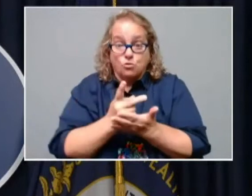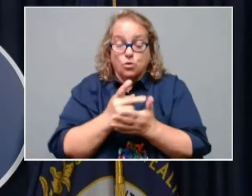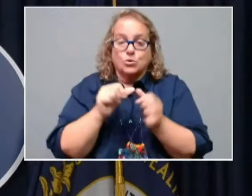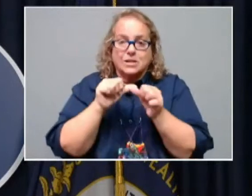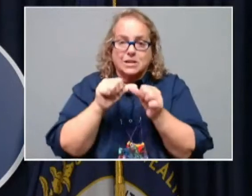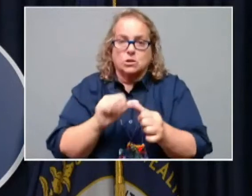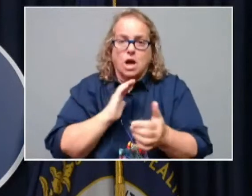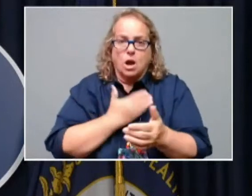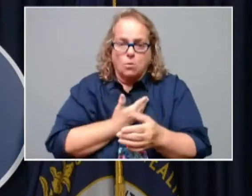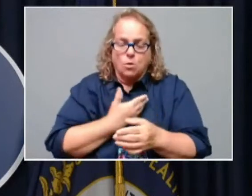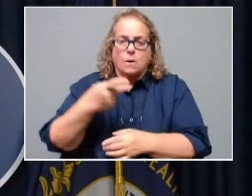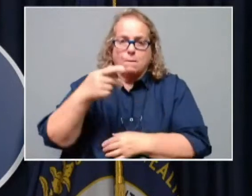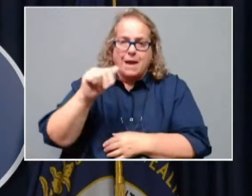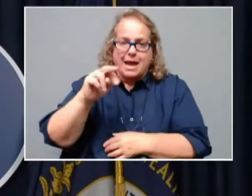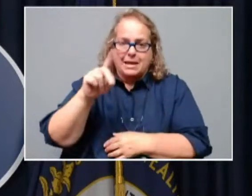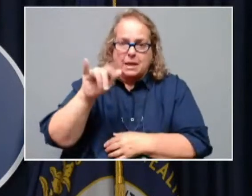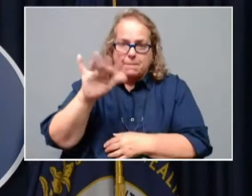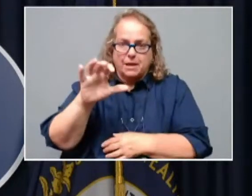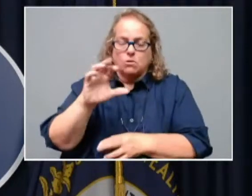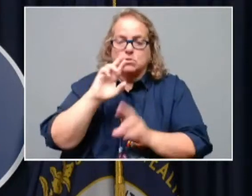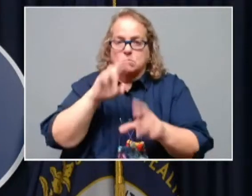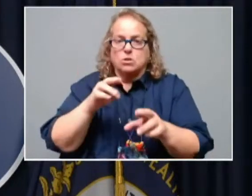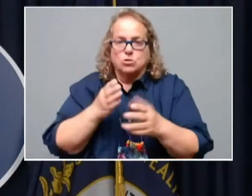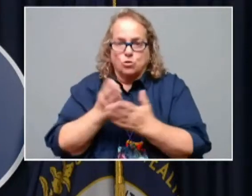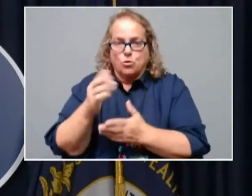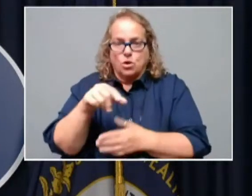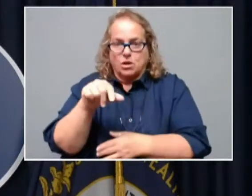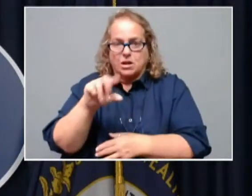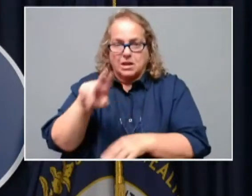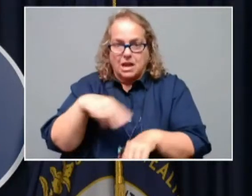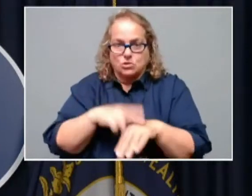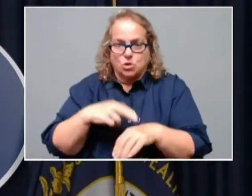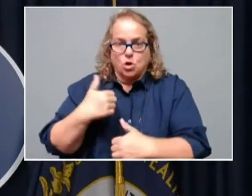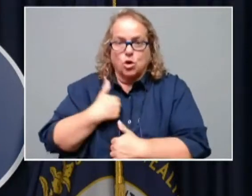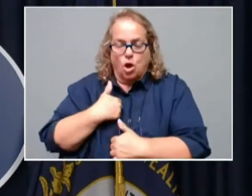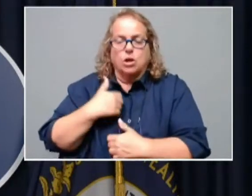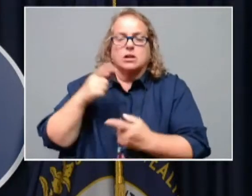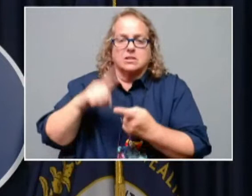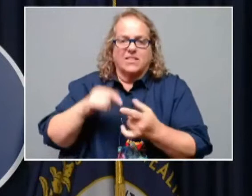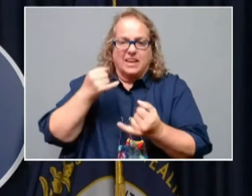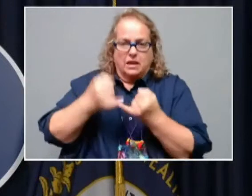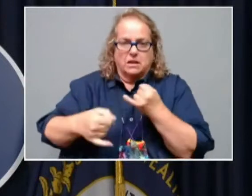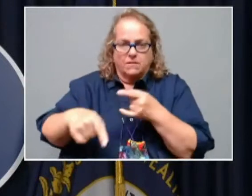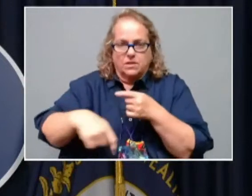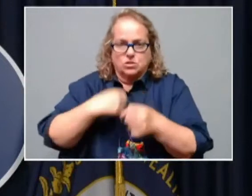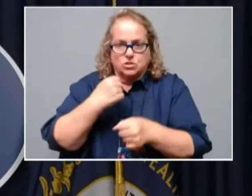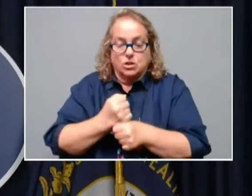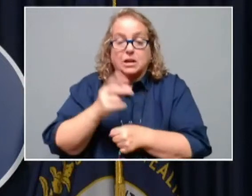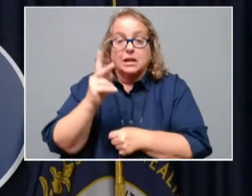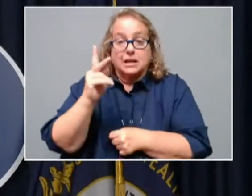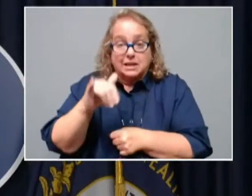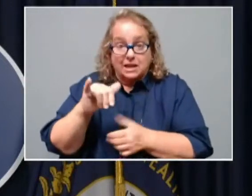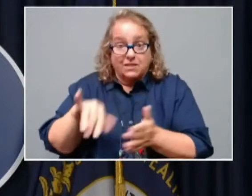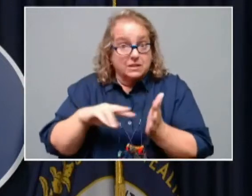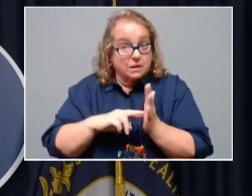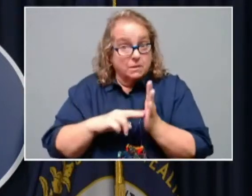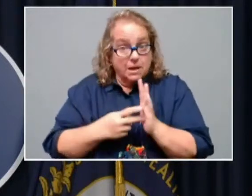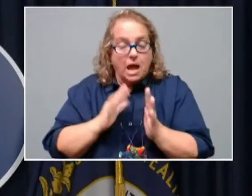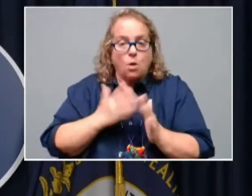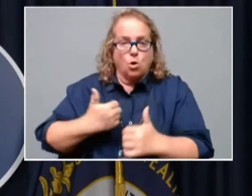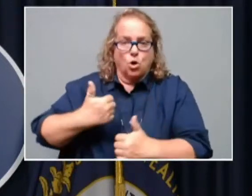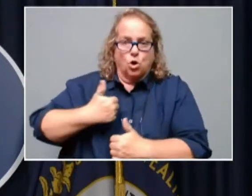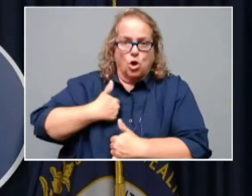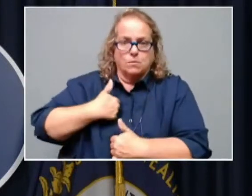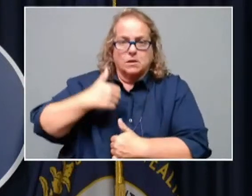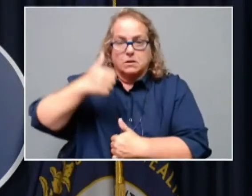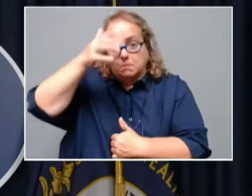through the Guard is going to continue at least through the end of this calendar year. In Kentucky, this means our guardsmen and women